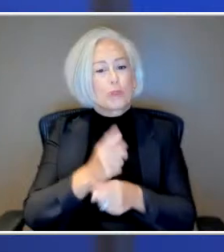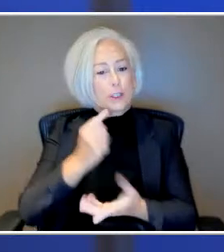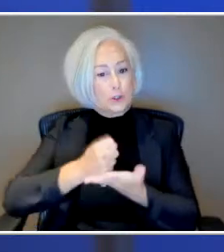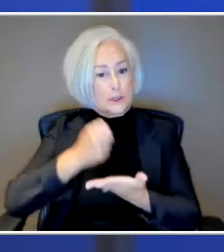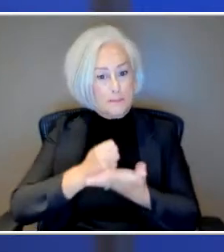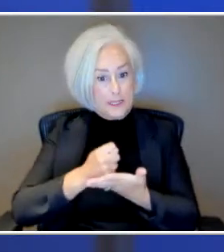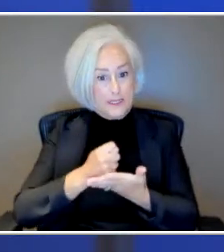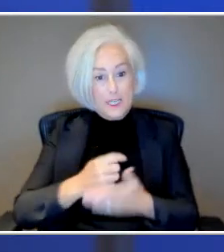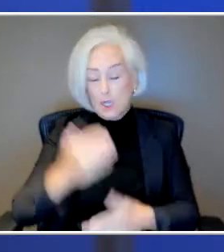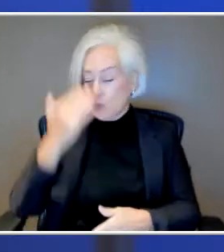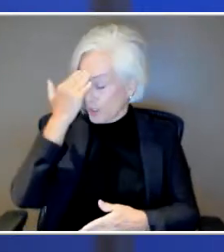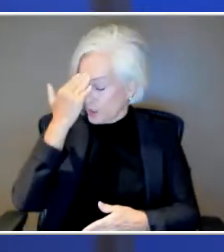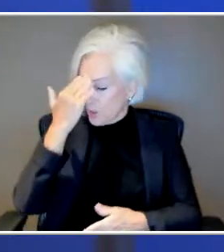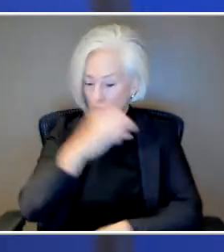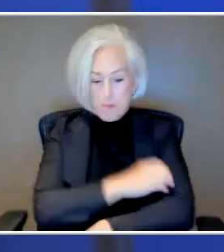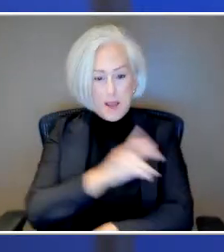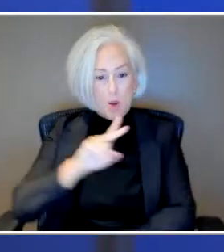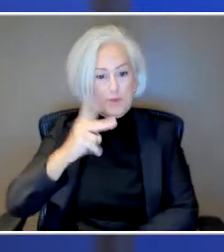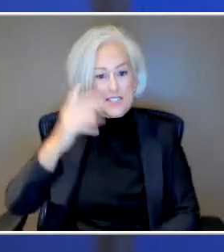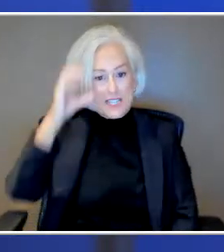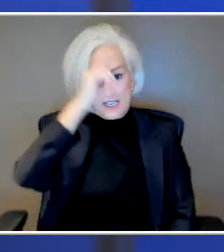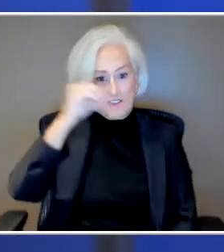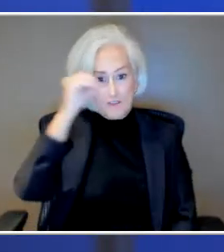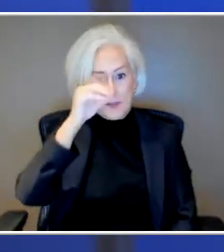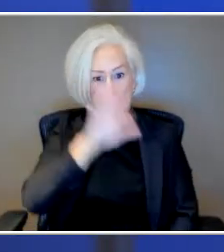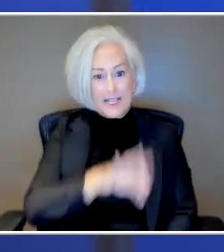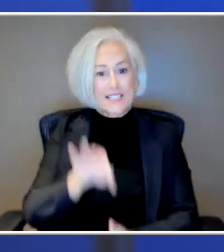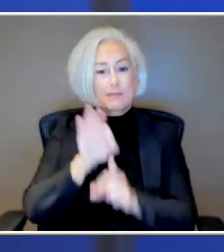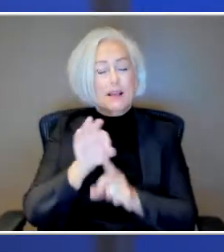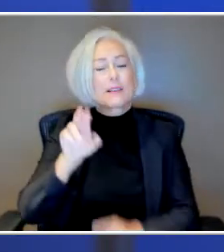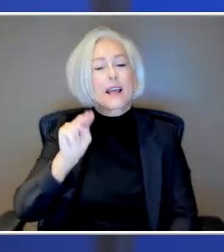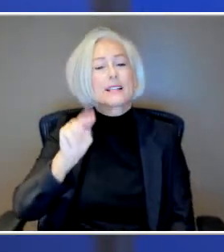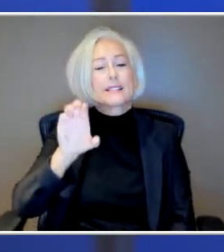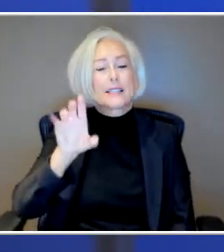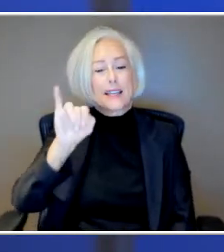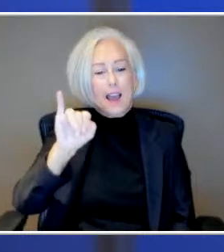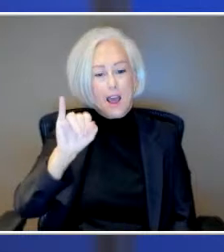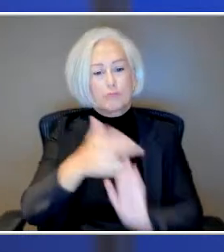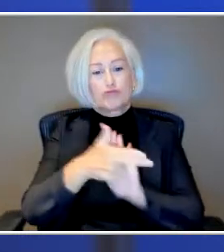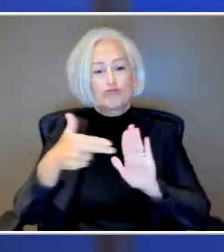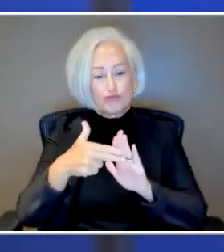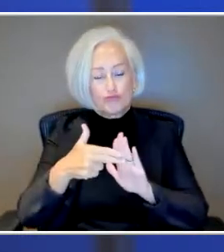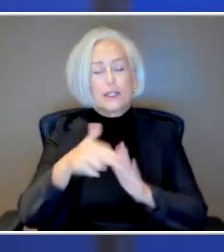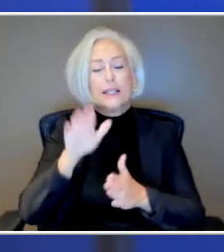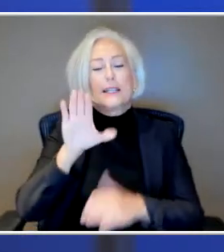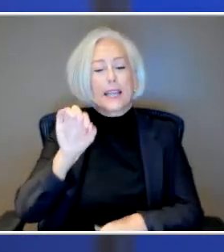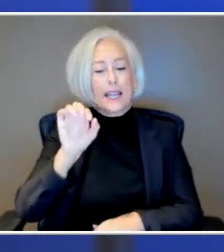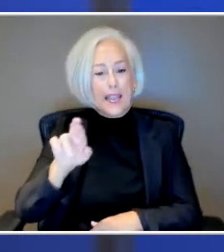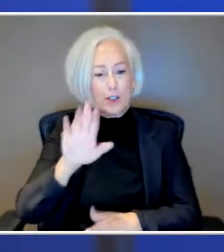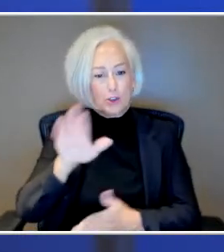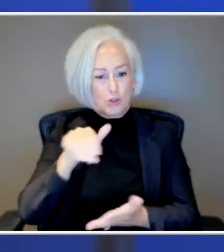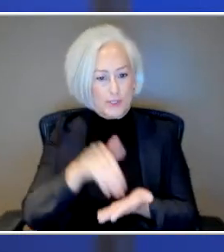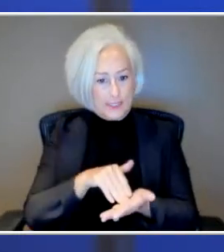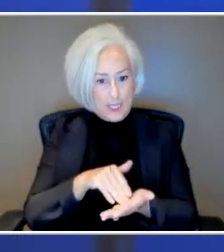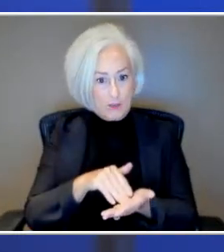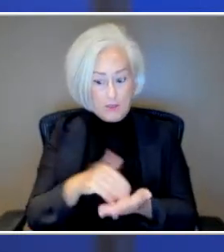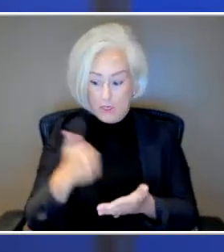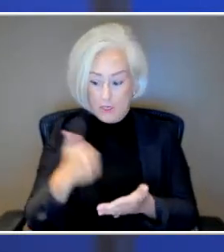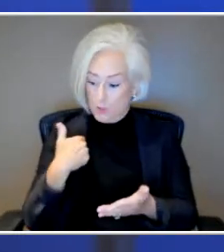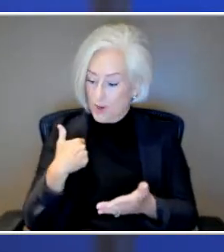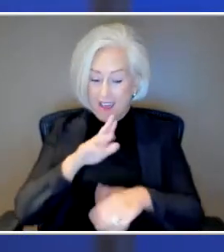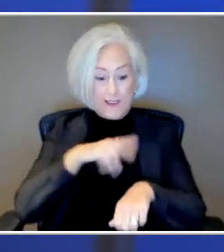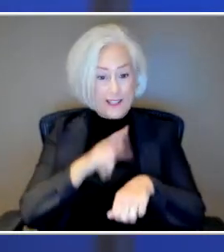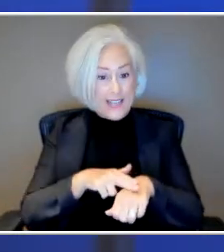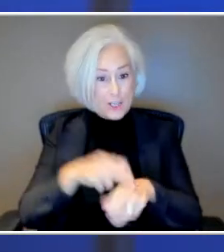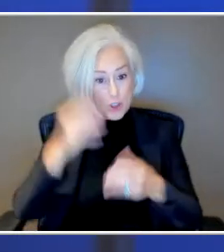second opinions are, especially at NCI Designated Cancer Center. There's national data. We even have our local data on at